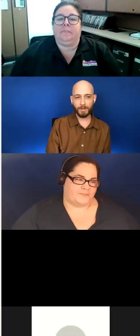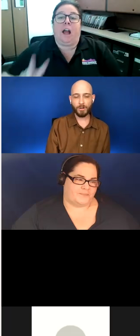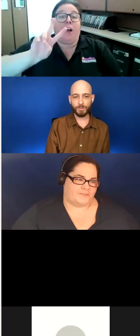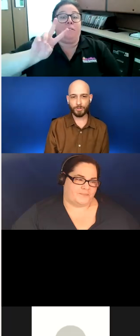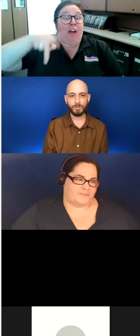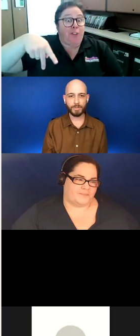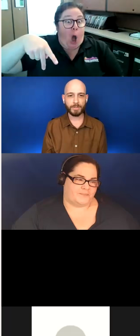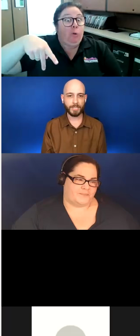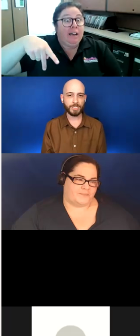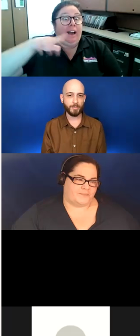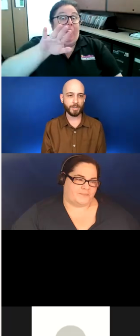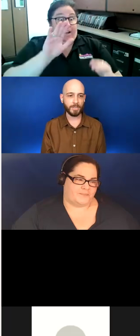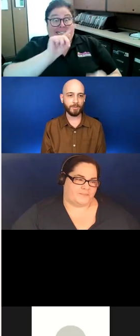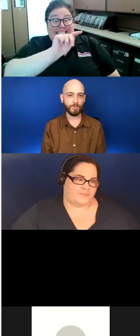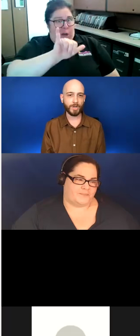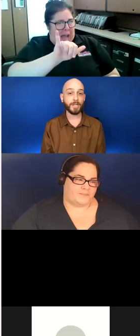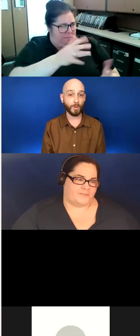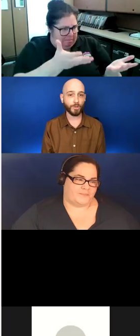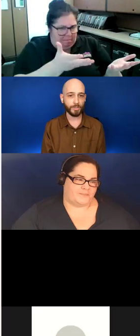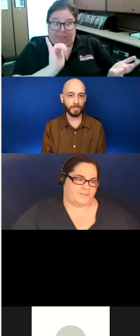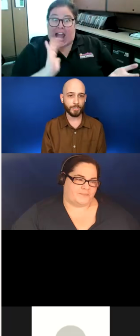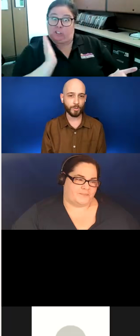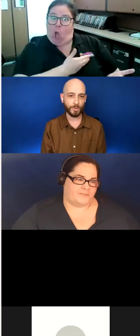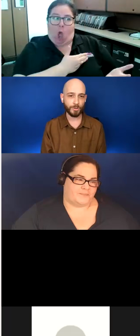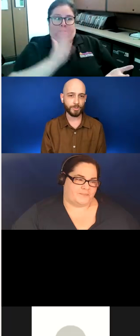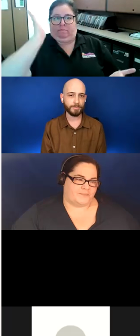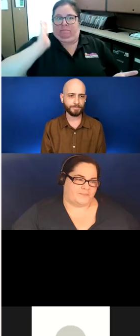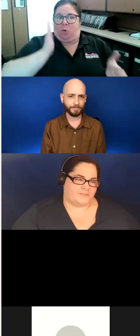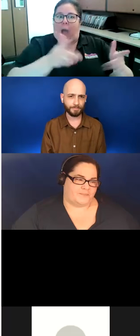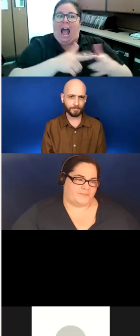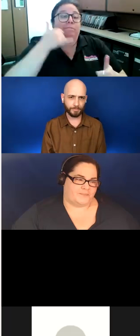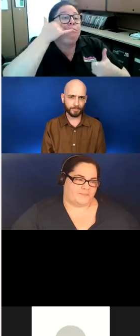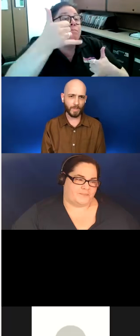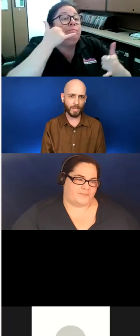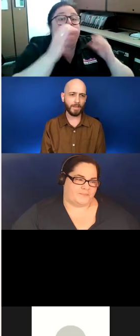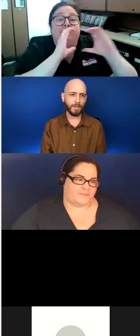listed there also. That's typically for in-person interpreters.